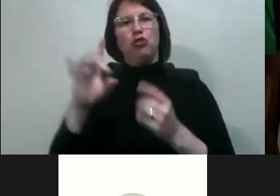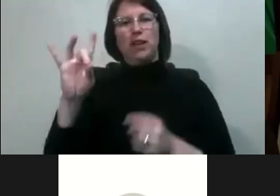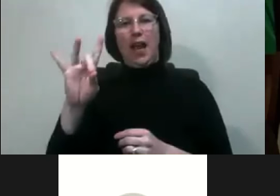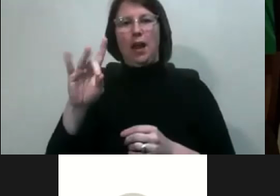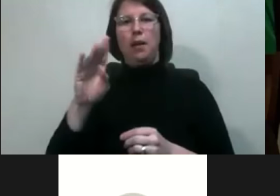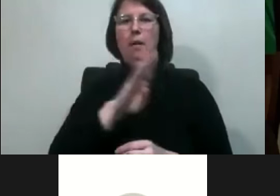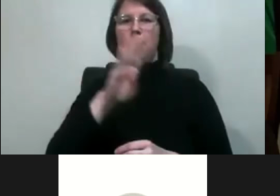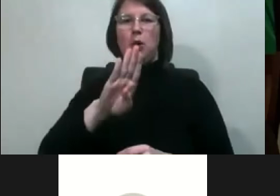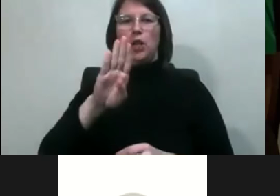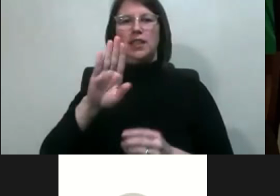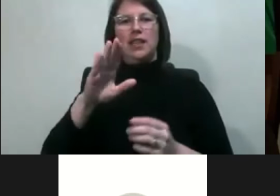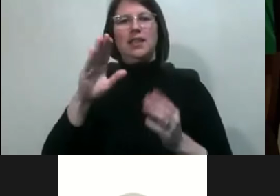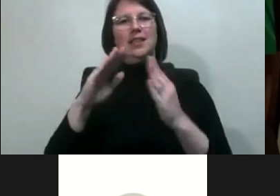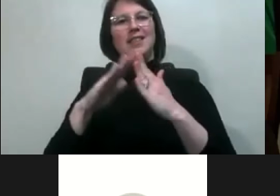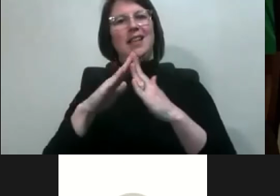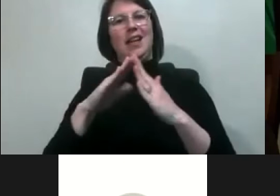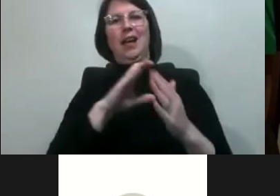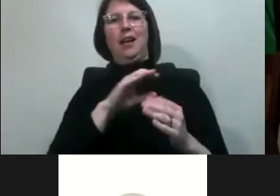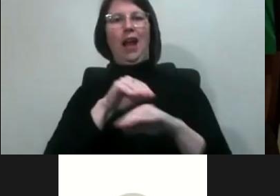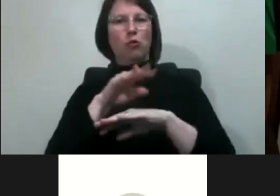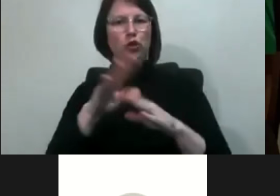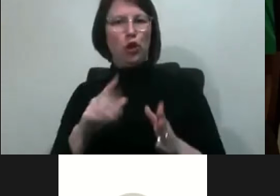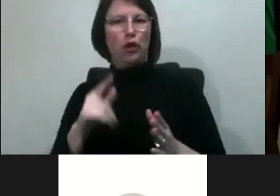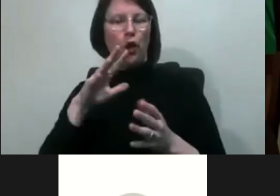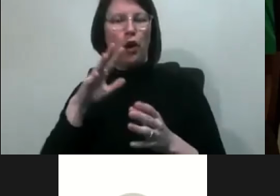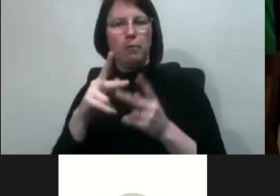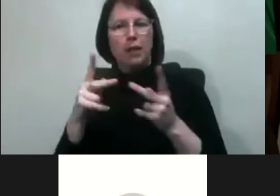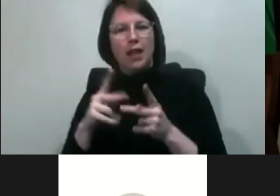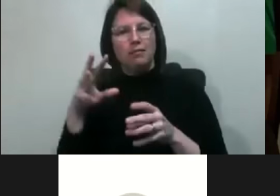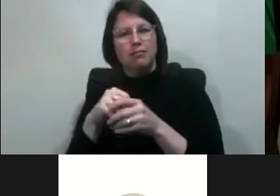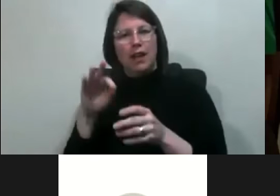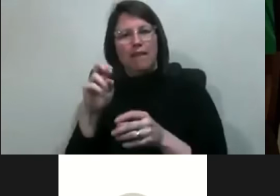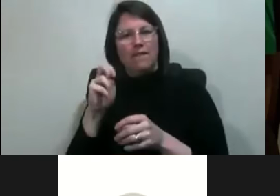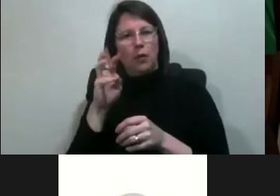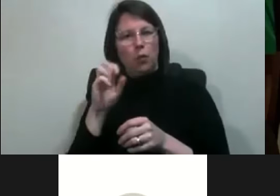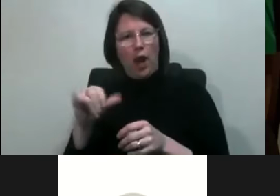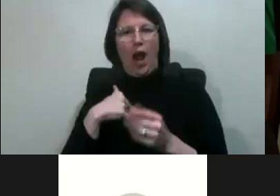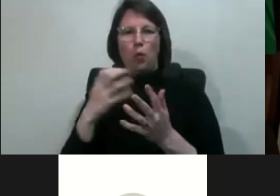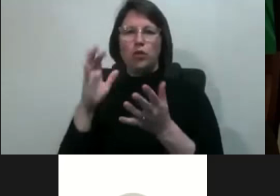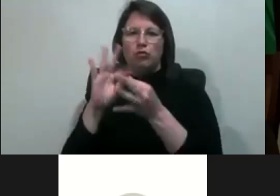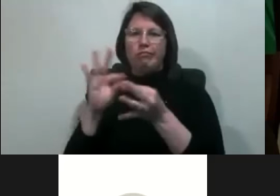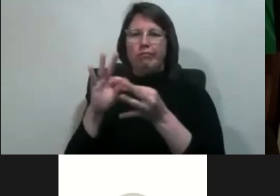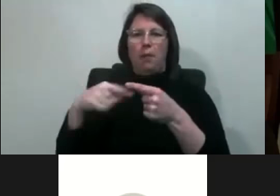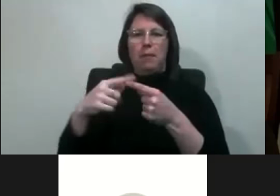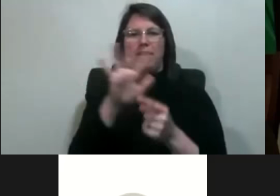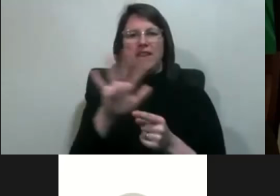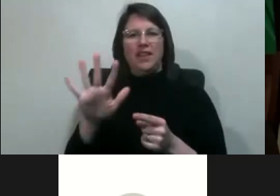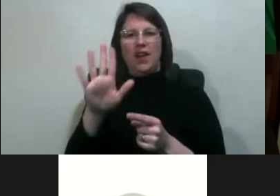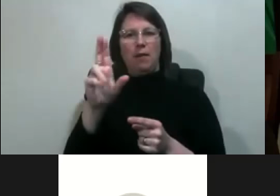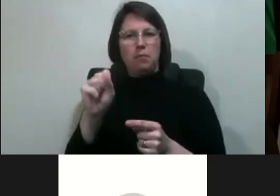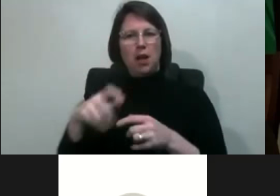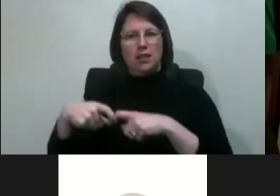for an area that includes the Fenway. And I really want to speak tonight to the 55 bus suspension. This is something